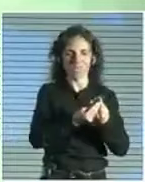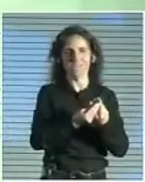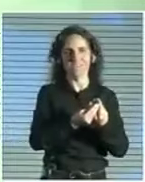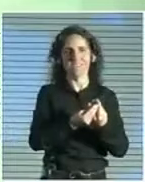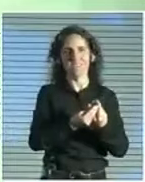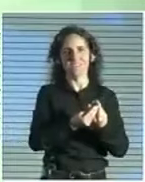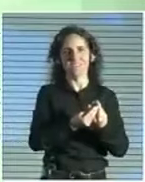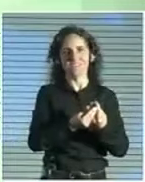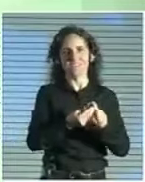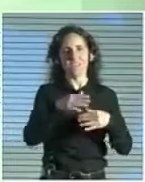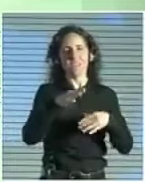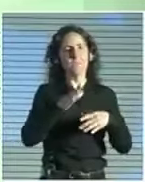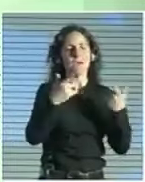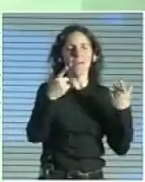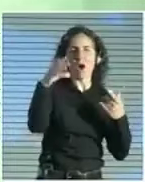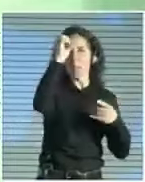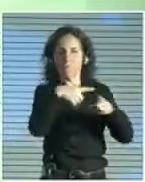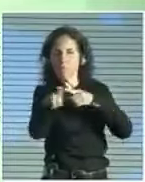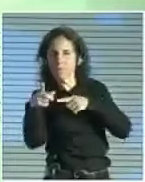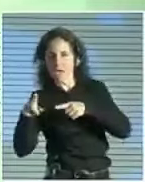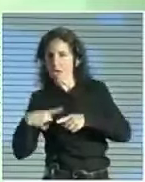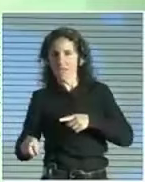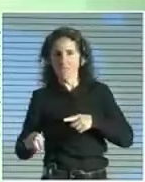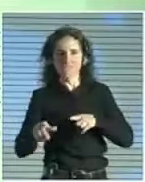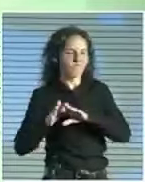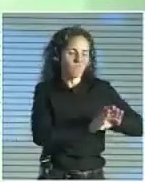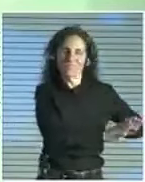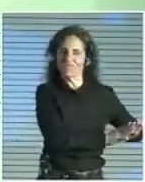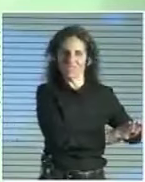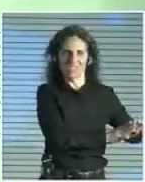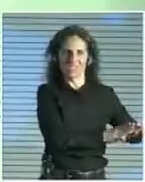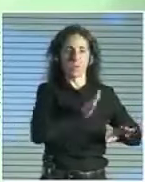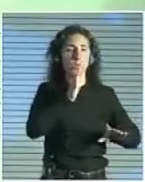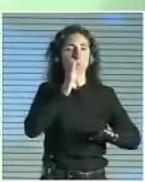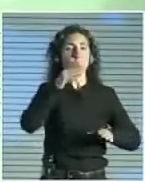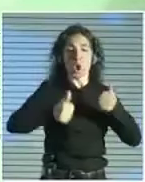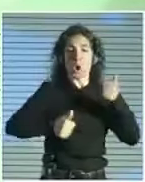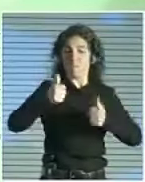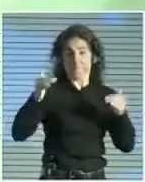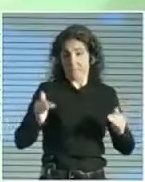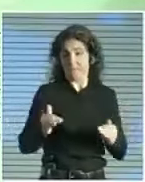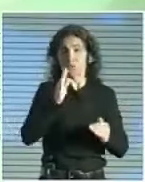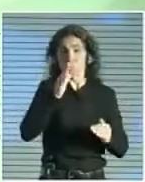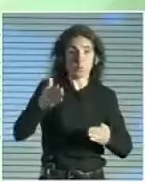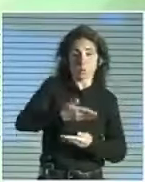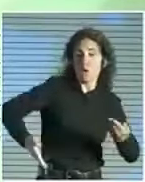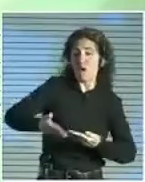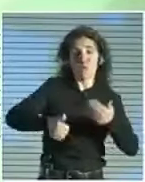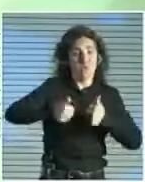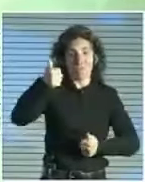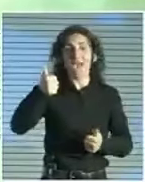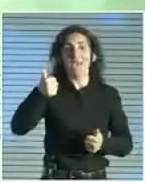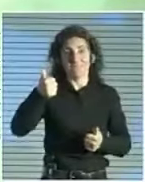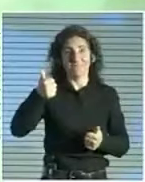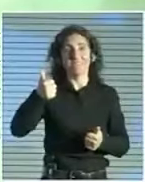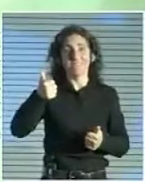they've been able to move past that point. 2 other initiatives that I think would be valuable for us to hear is